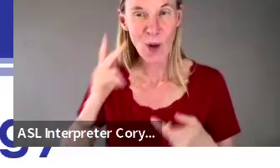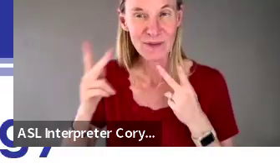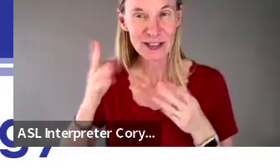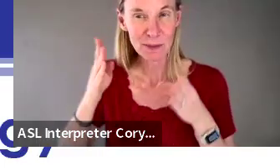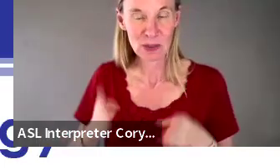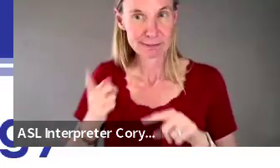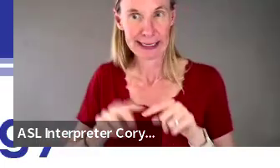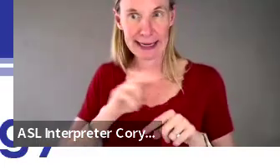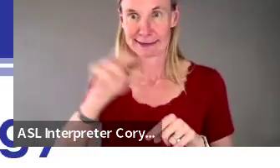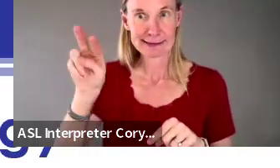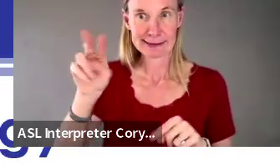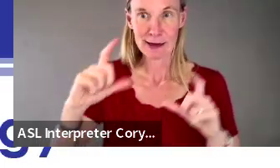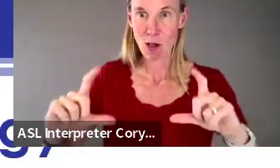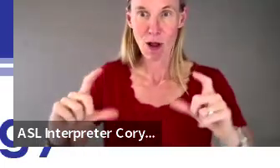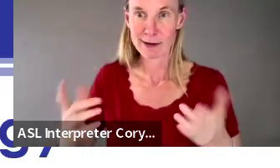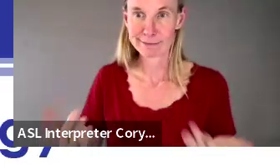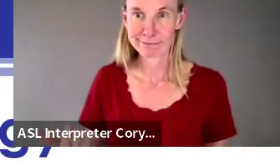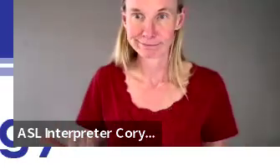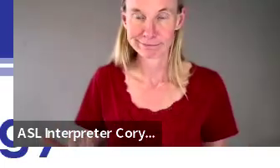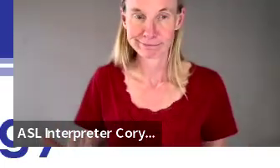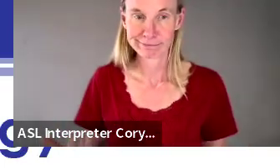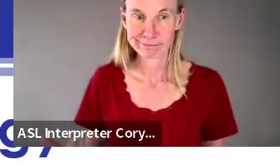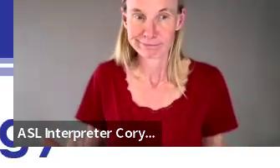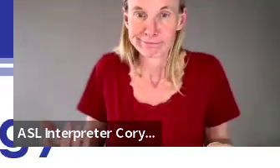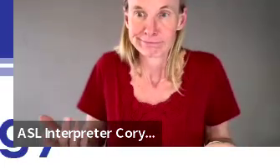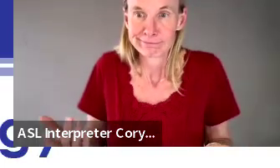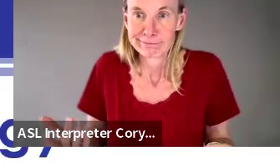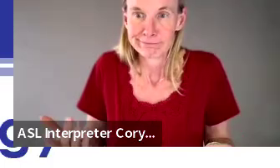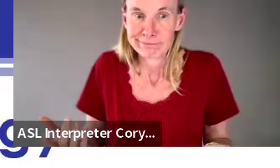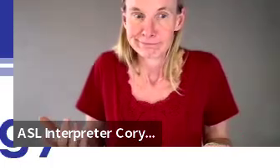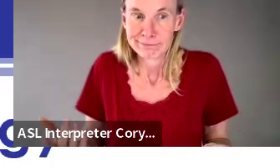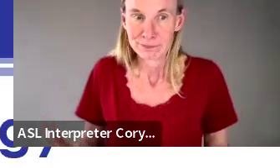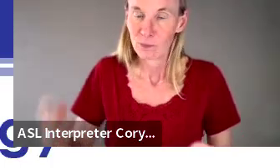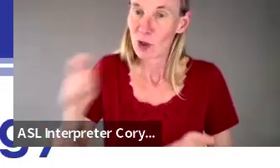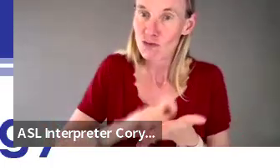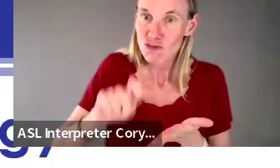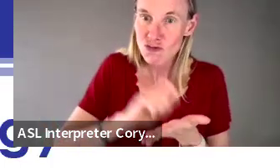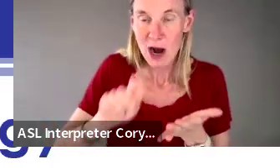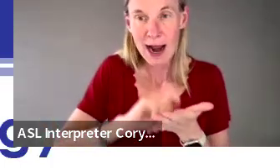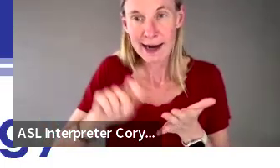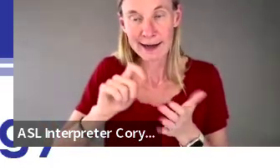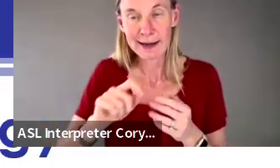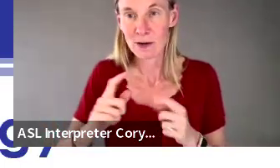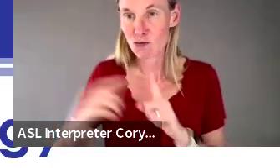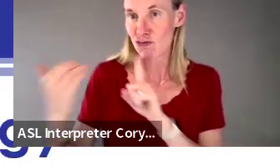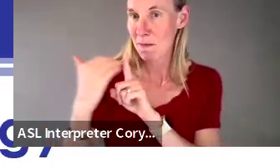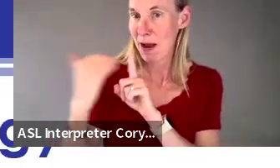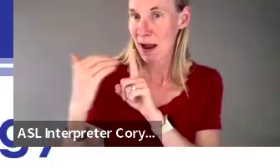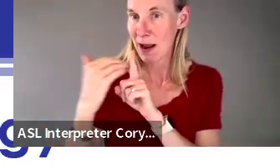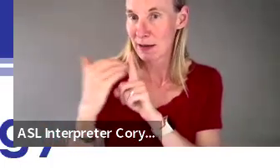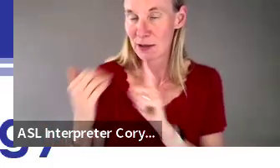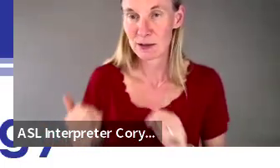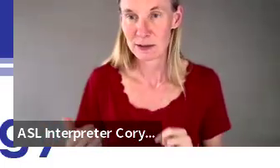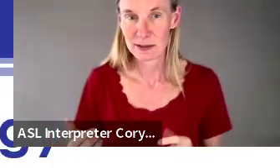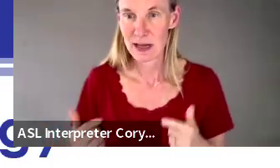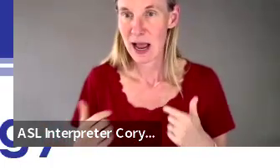able to see a clock. Um, Writing notes or reminders. I'm not pulling out